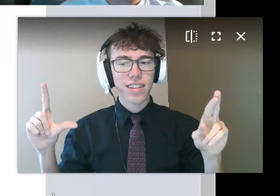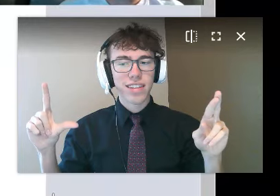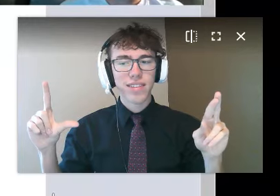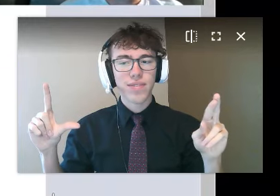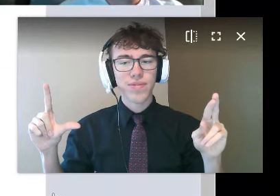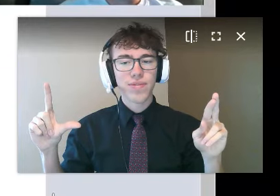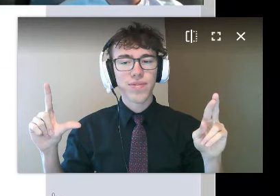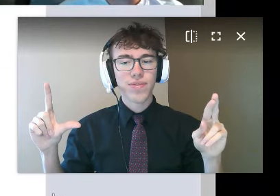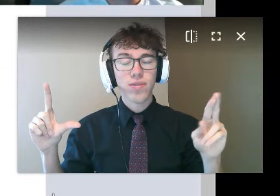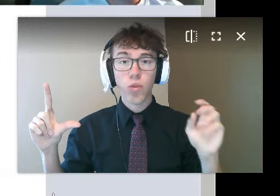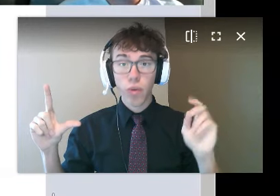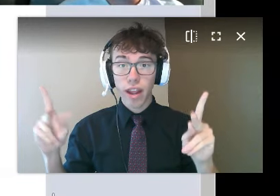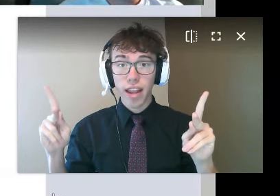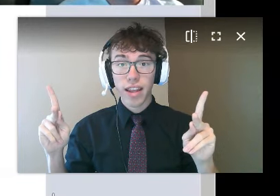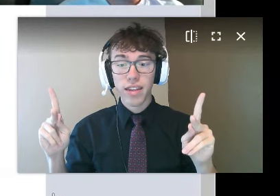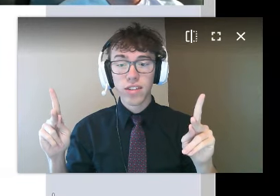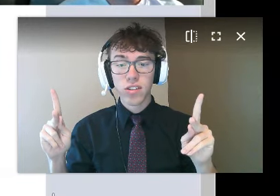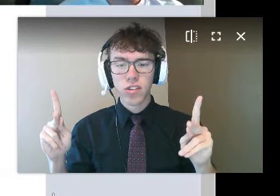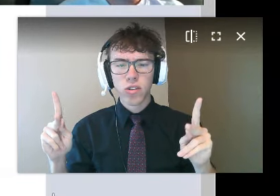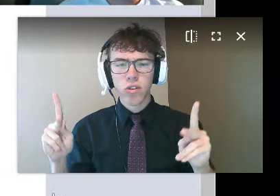to the right side.